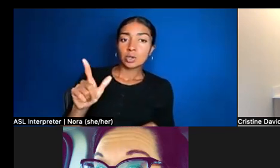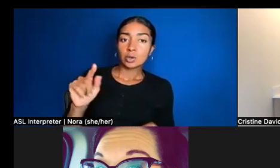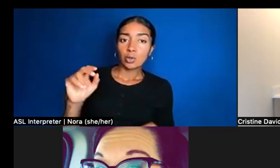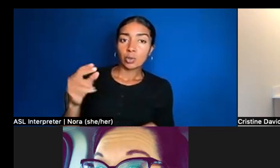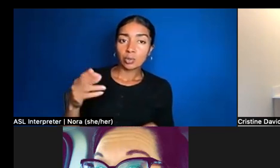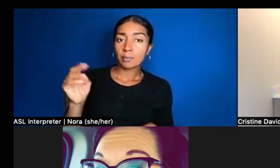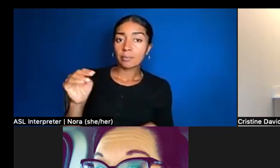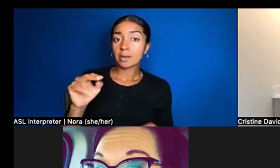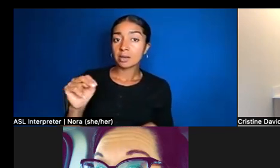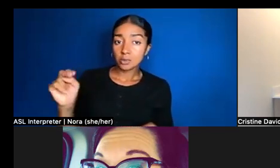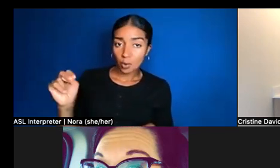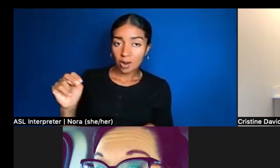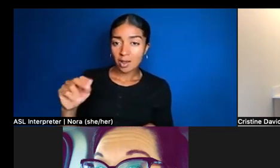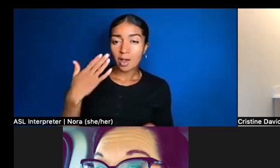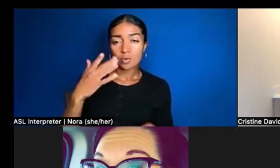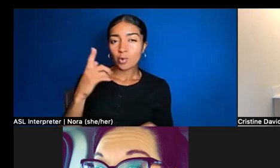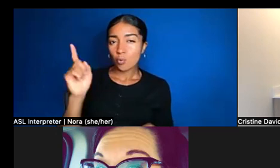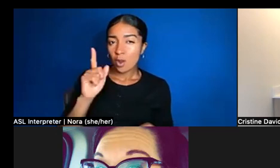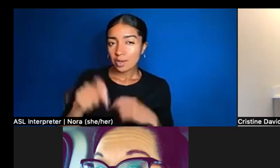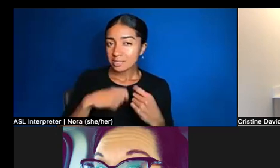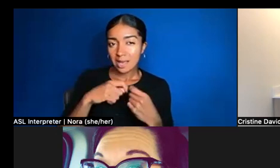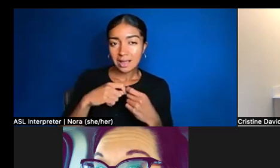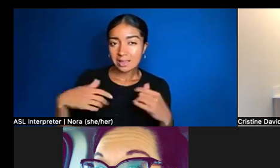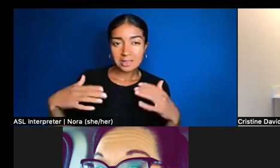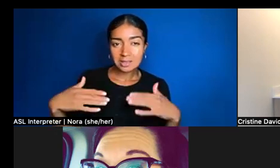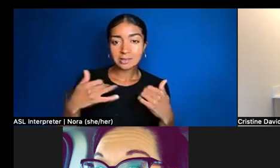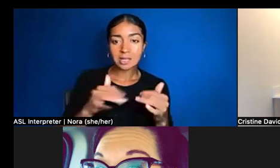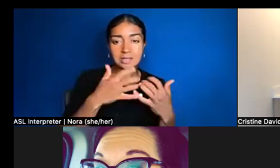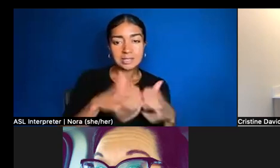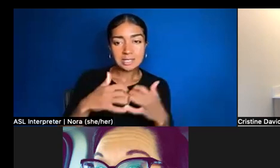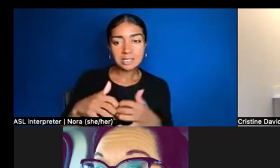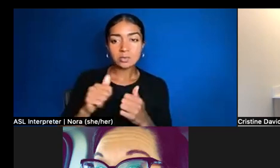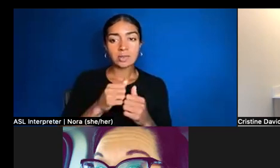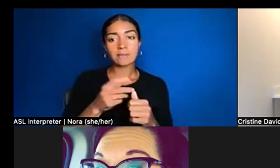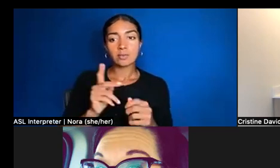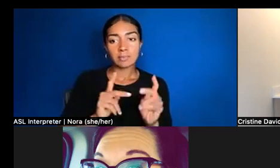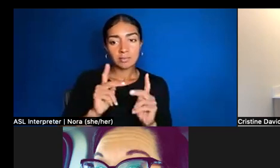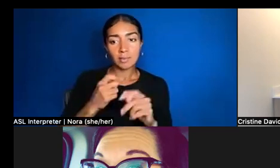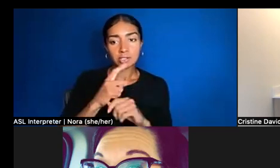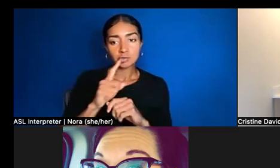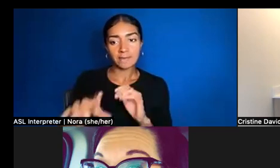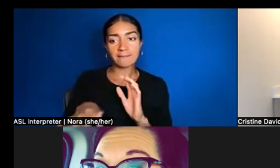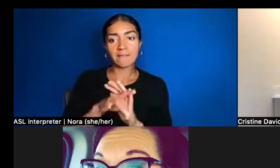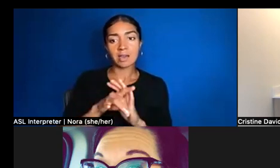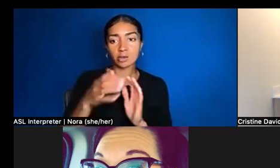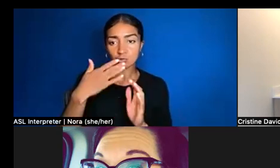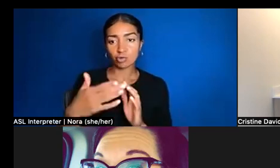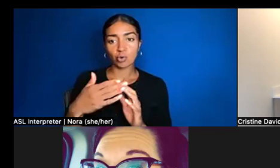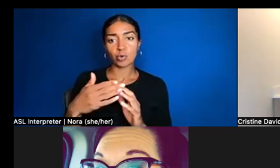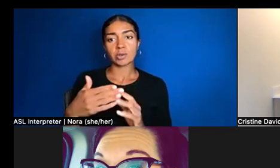I'm still working with a couple of people trying to make sure we get a good venue. Yeah.